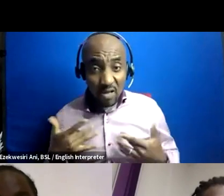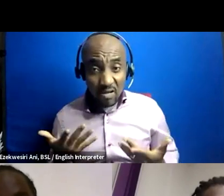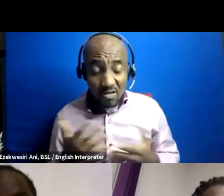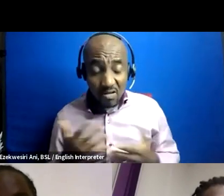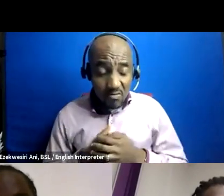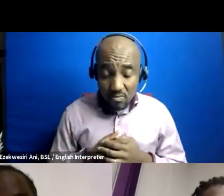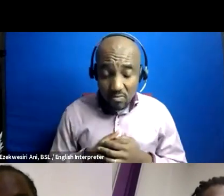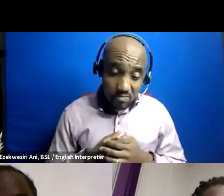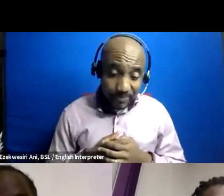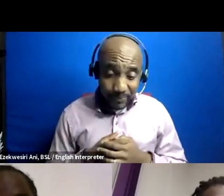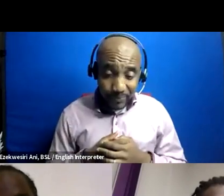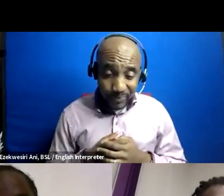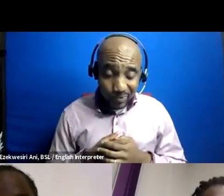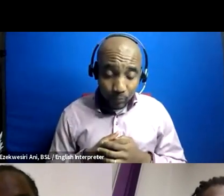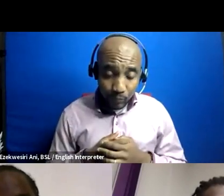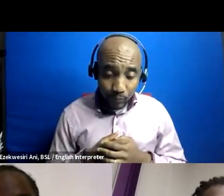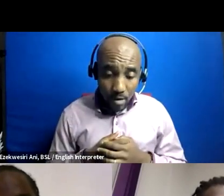So I guess perhaps there has to be more